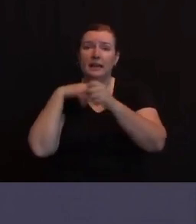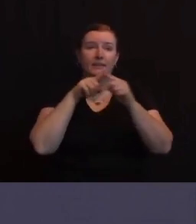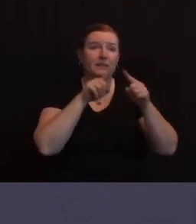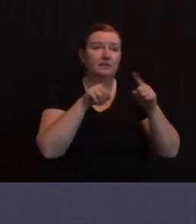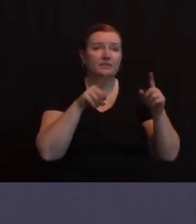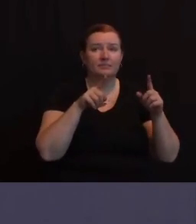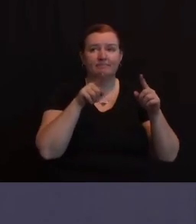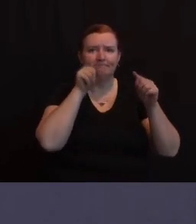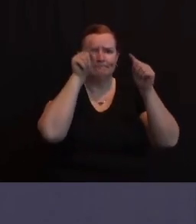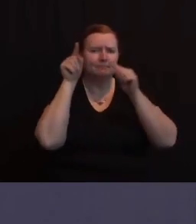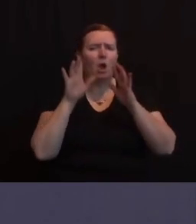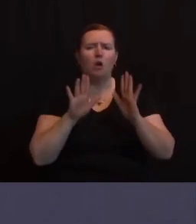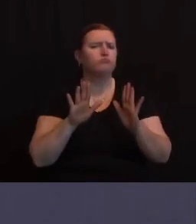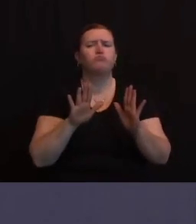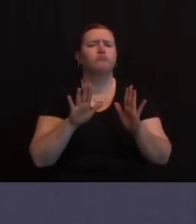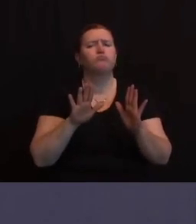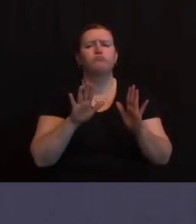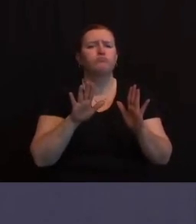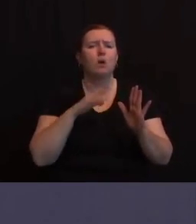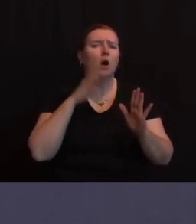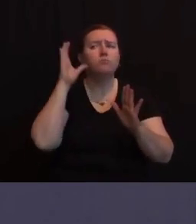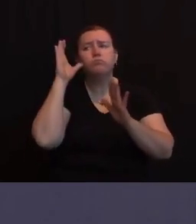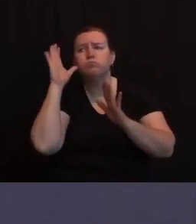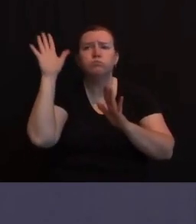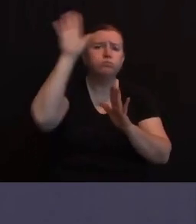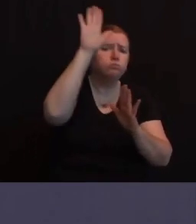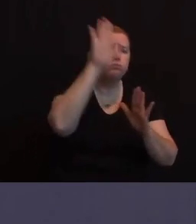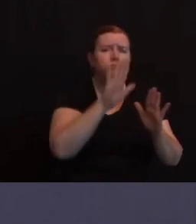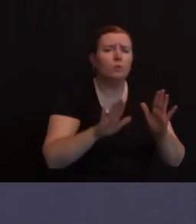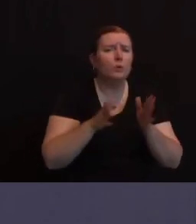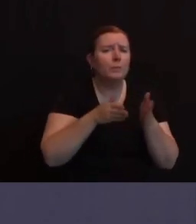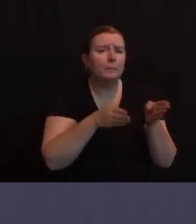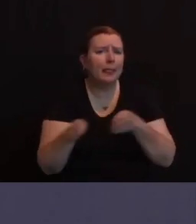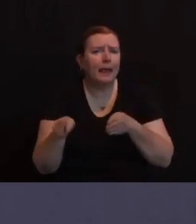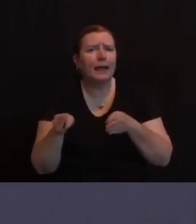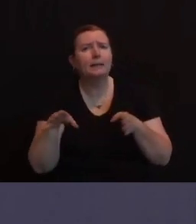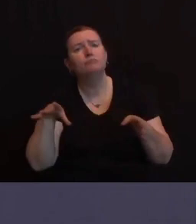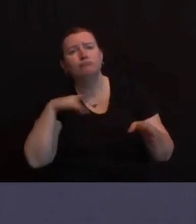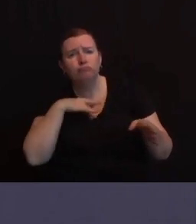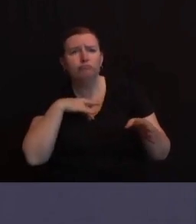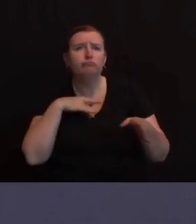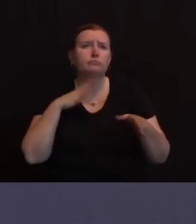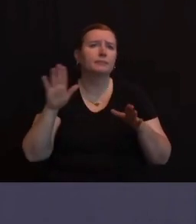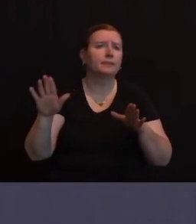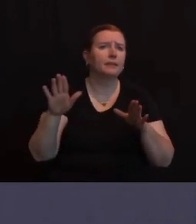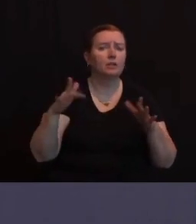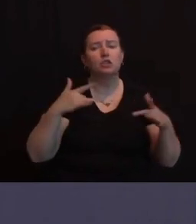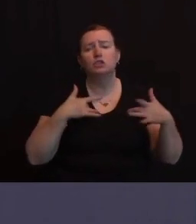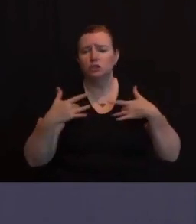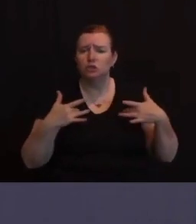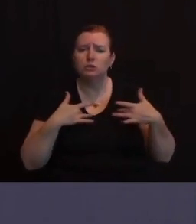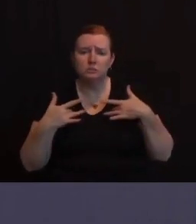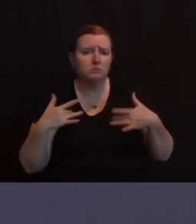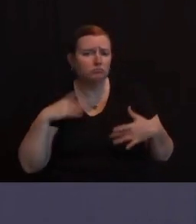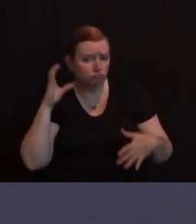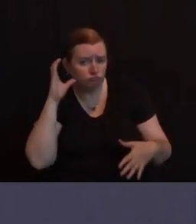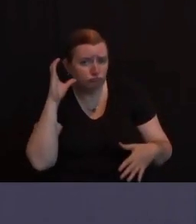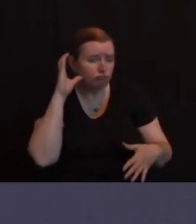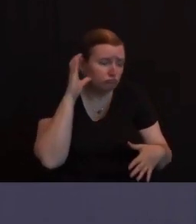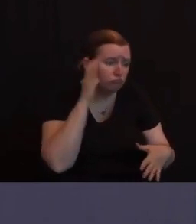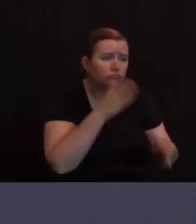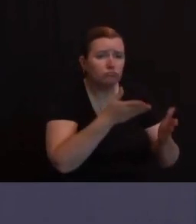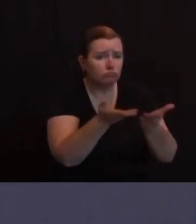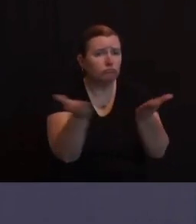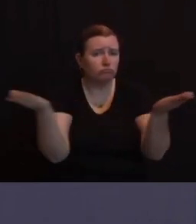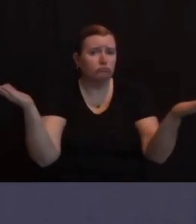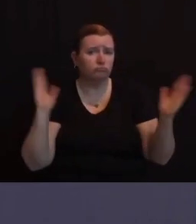inputs and reports on how they want to reopen seriously. So, and we'll take. I don't want to speak for the Department of Education or for Judy, but we'll